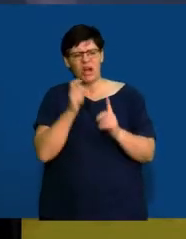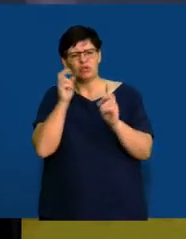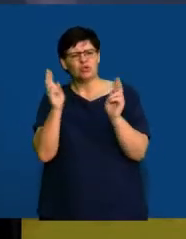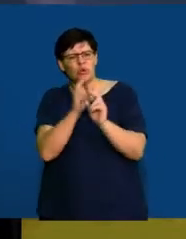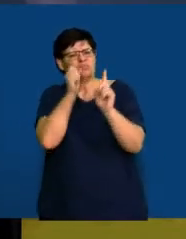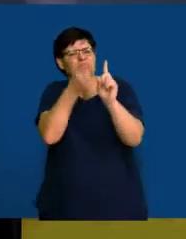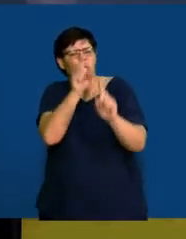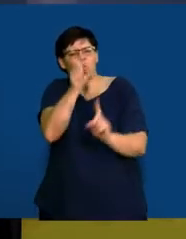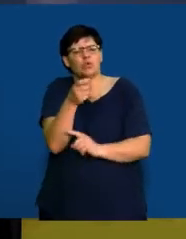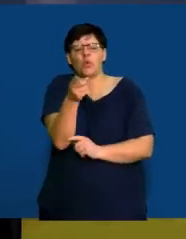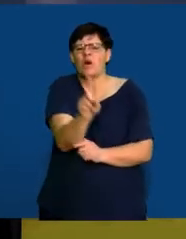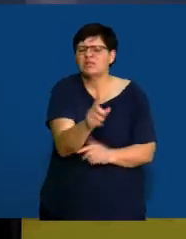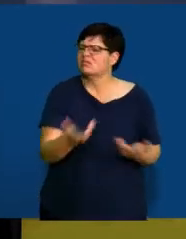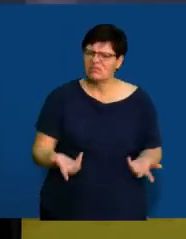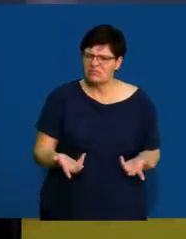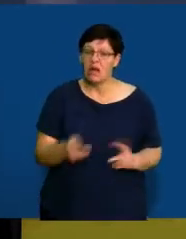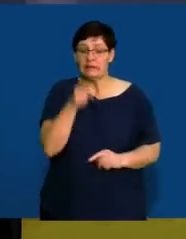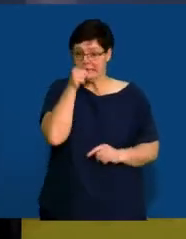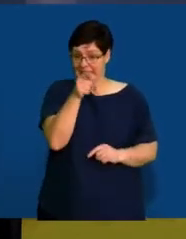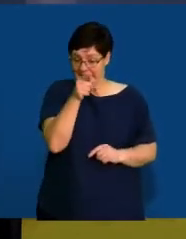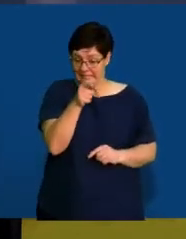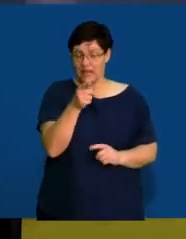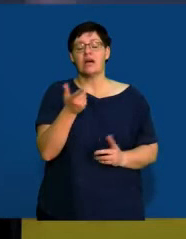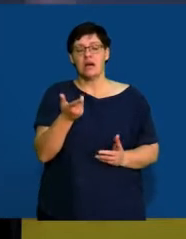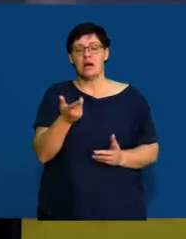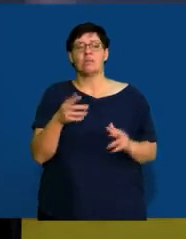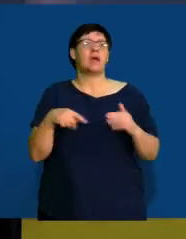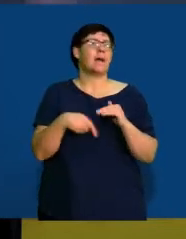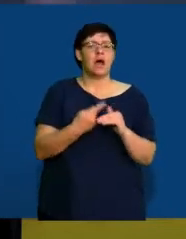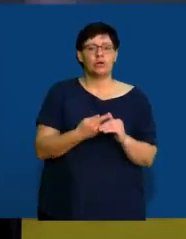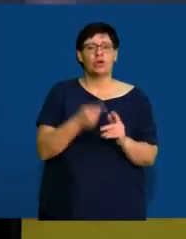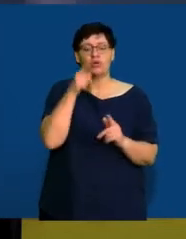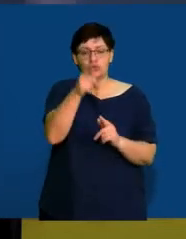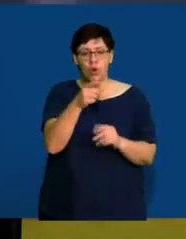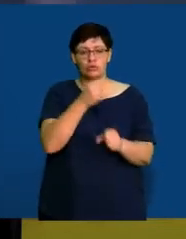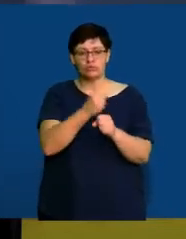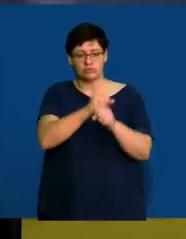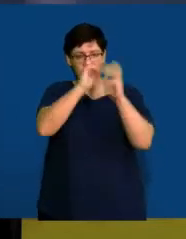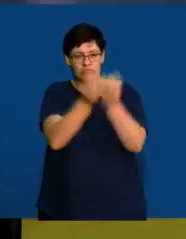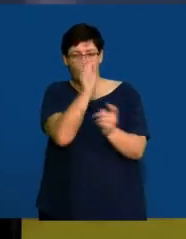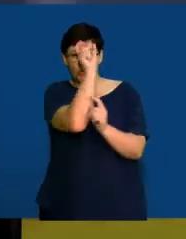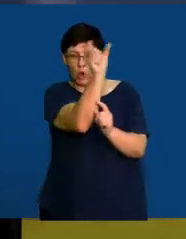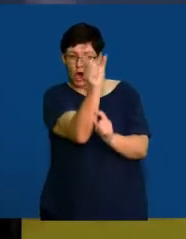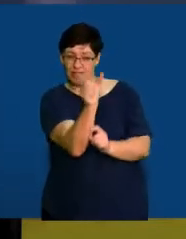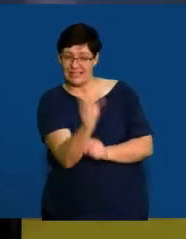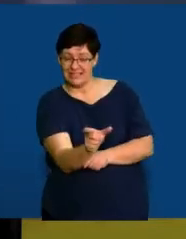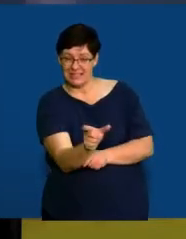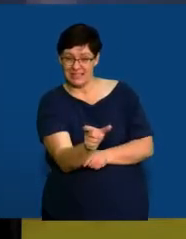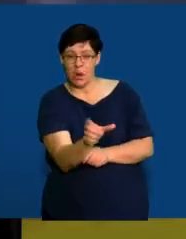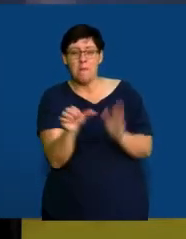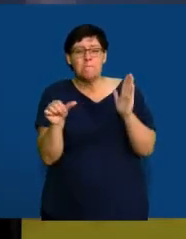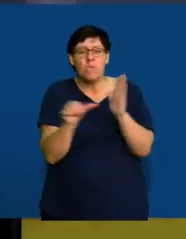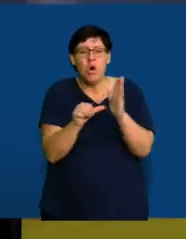questions? Short objective type questions is all about your geographical terminology. Those